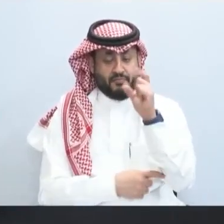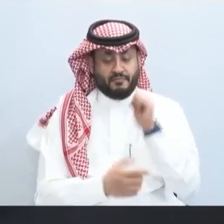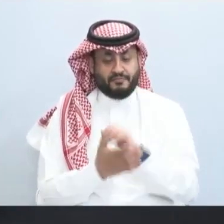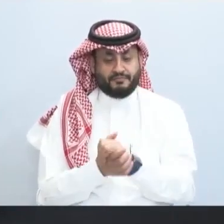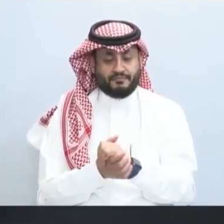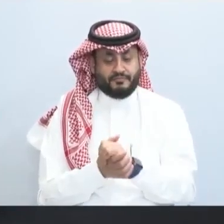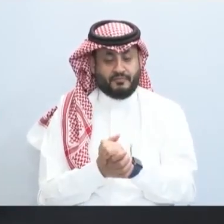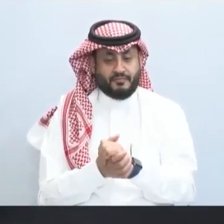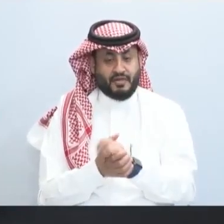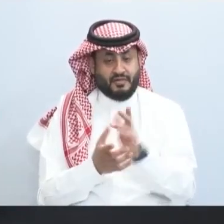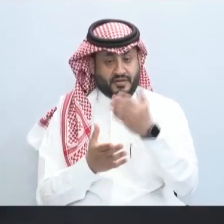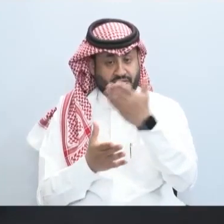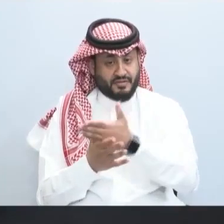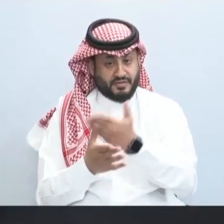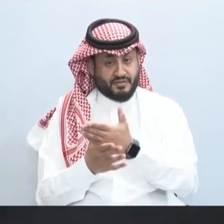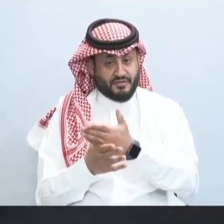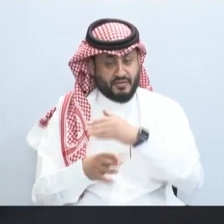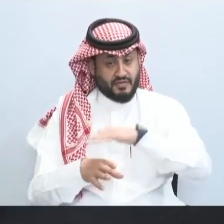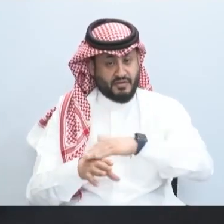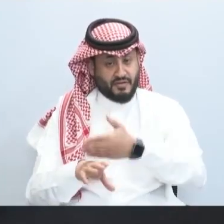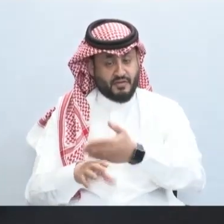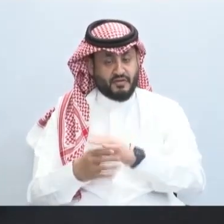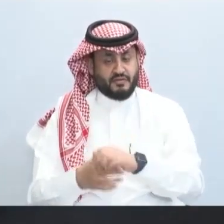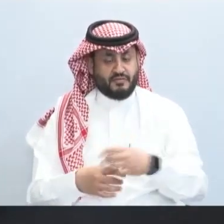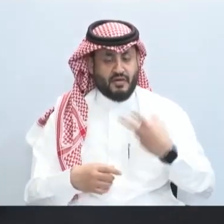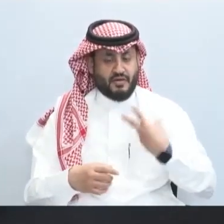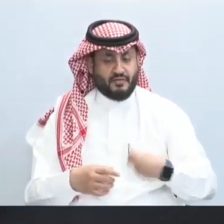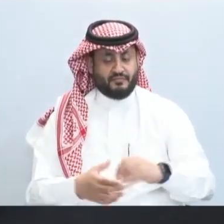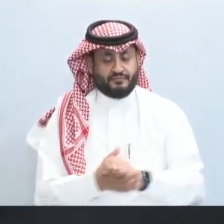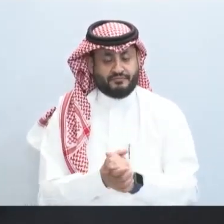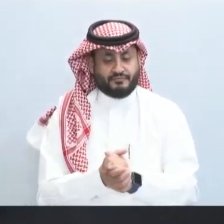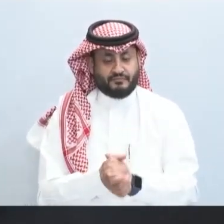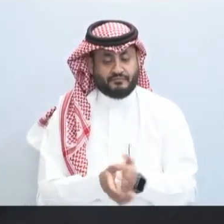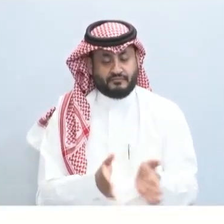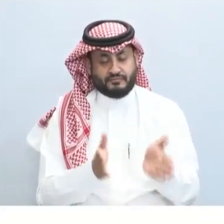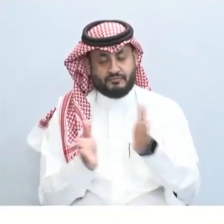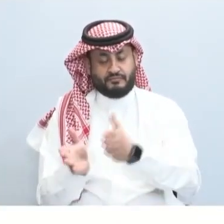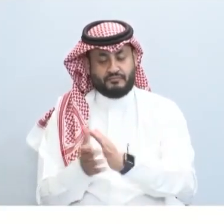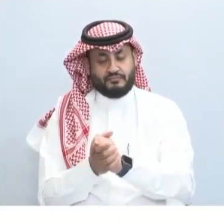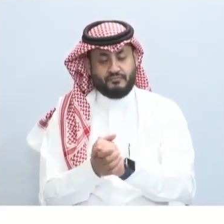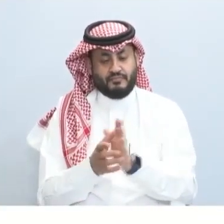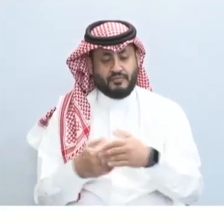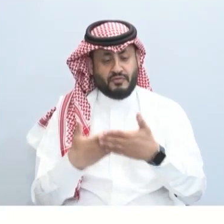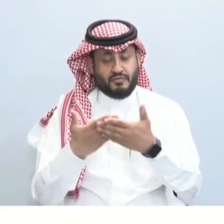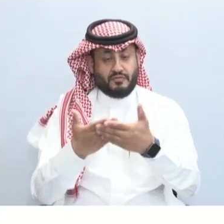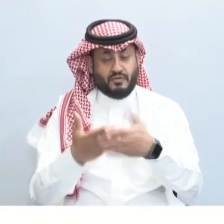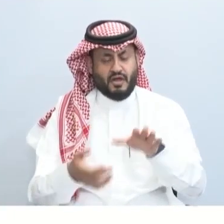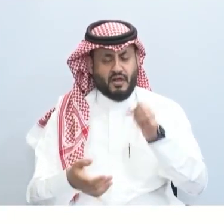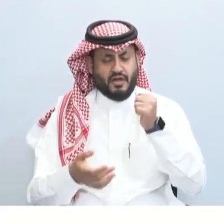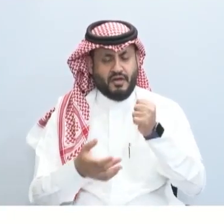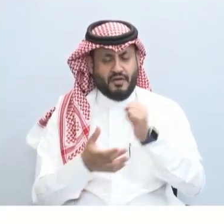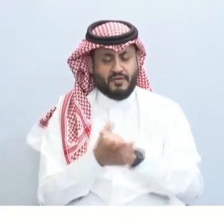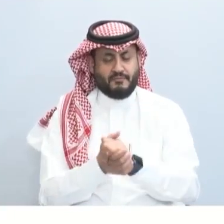So this is why this land is blessed. Also, the future will be